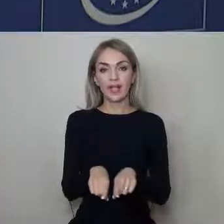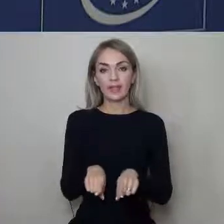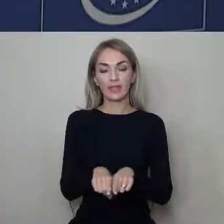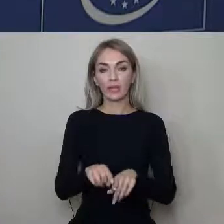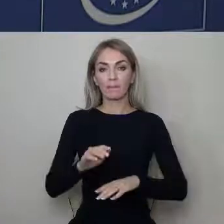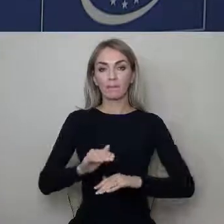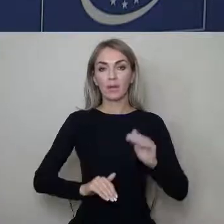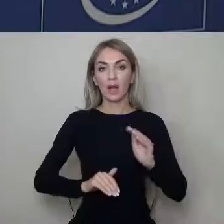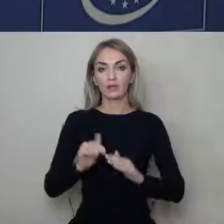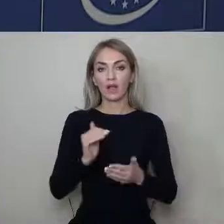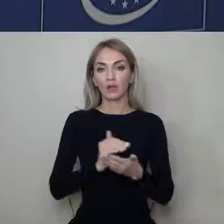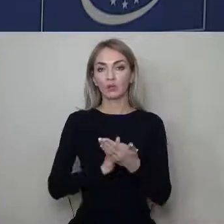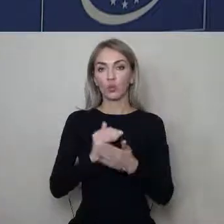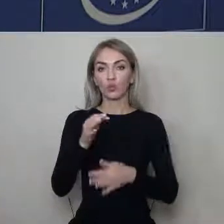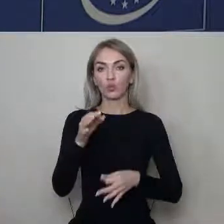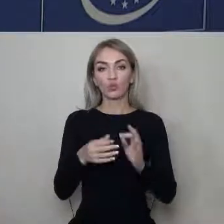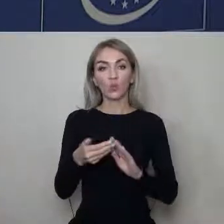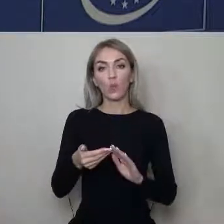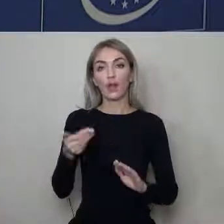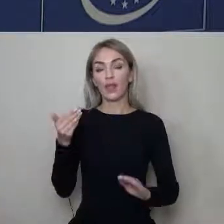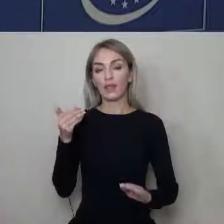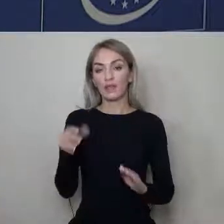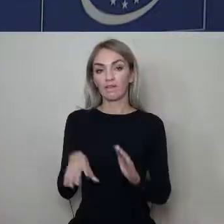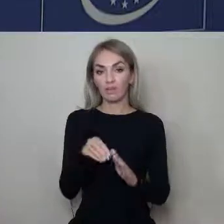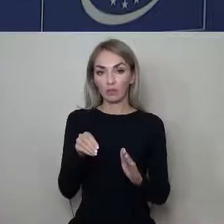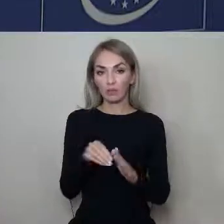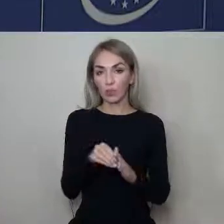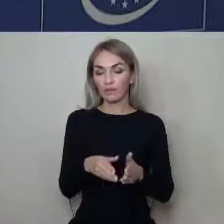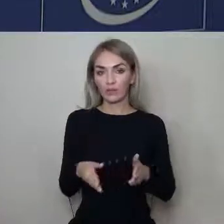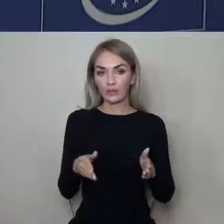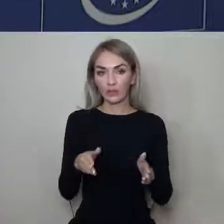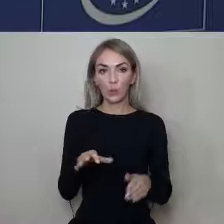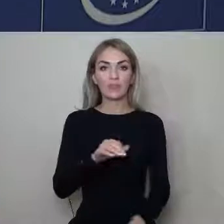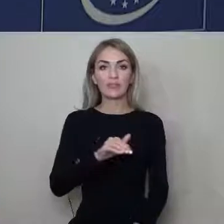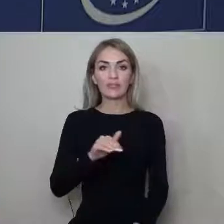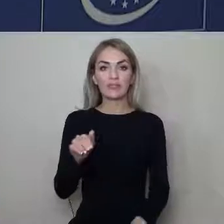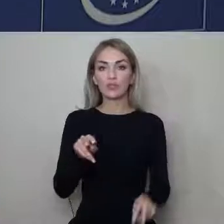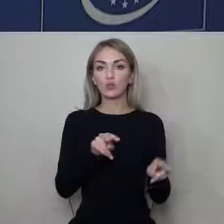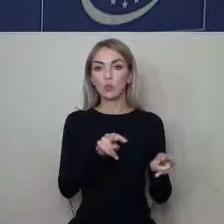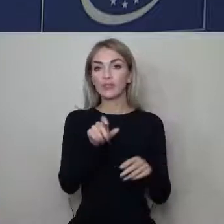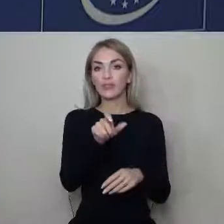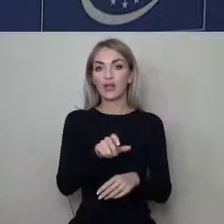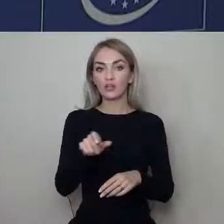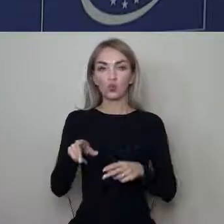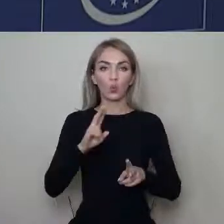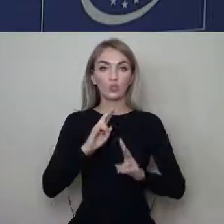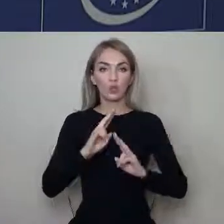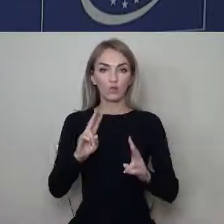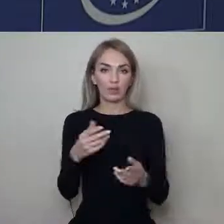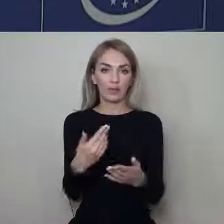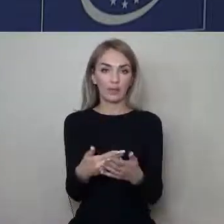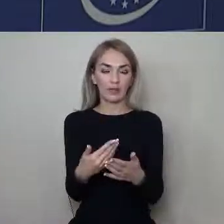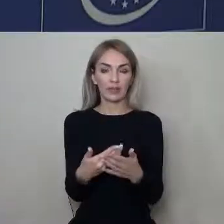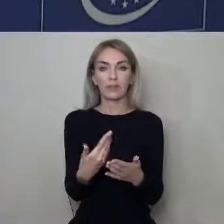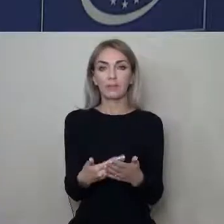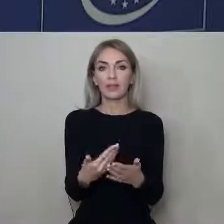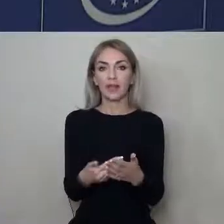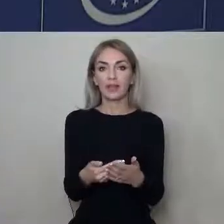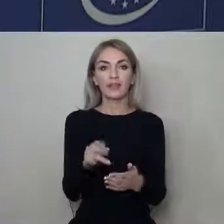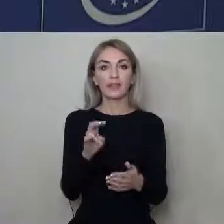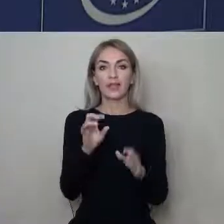the election commission, but the practice of the previous election proves that official observers